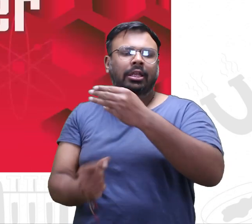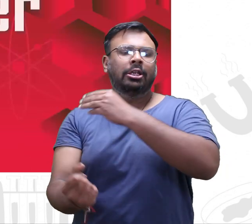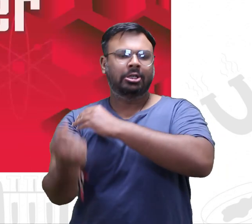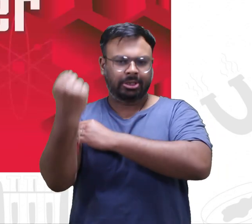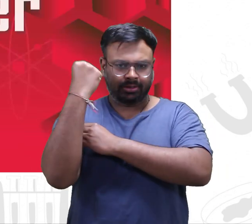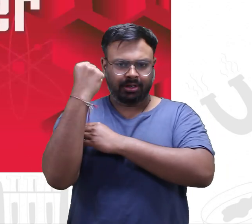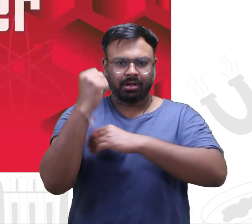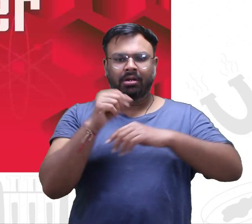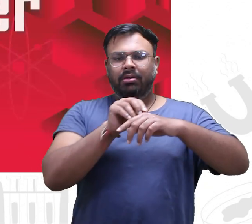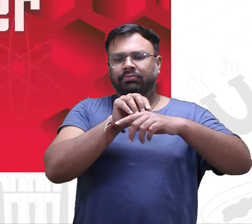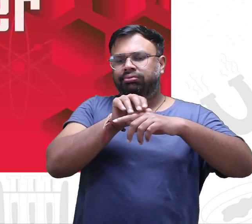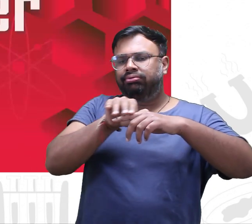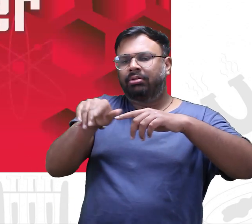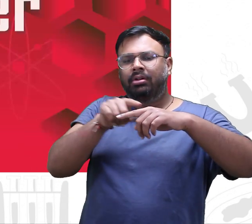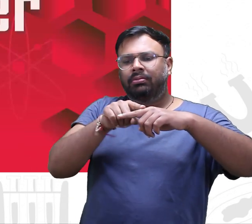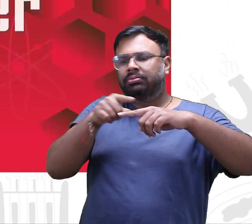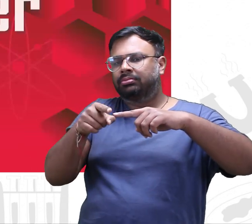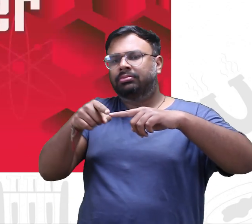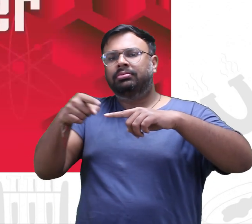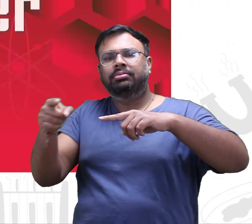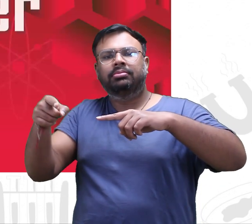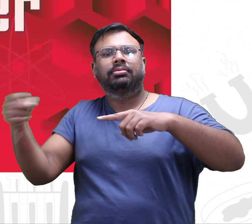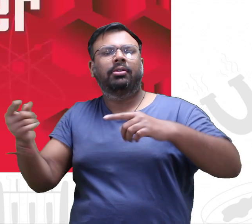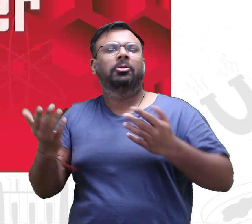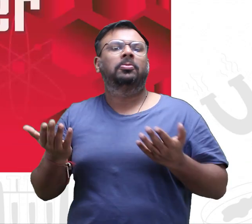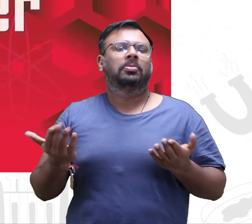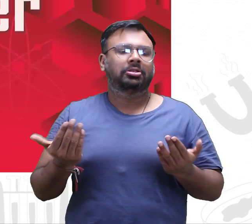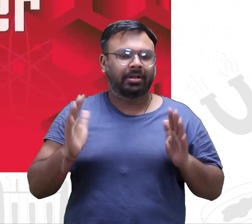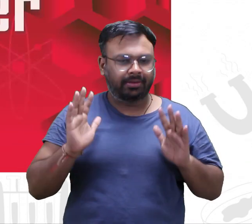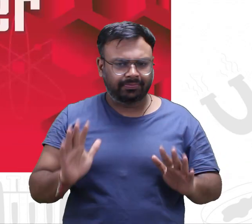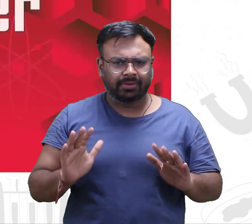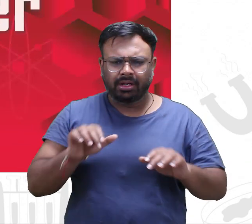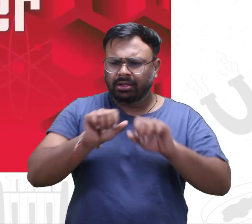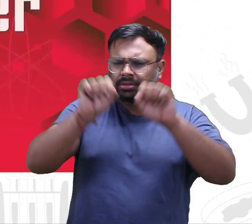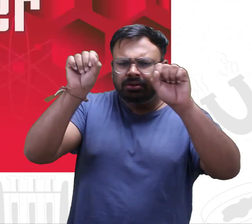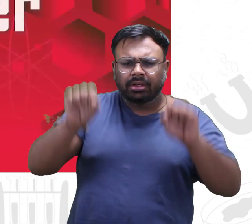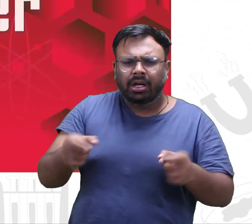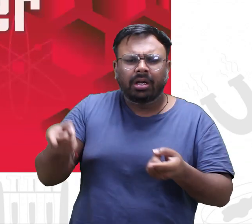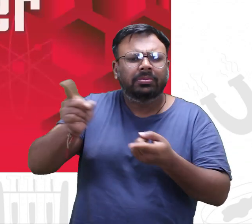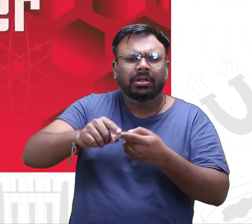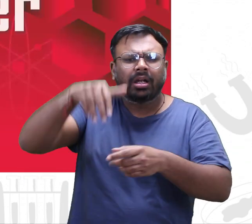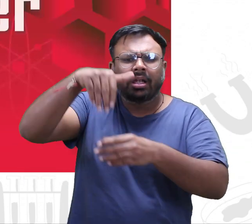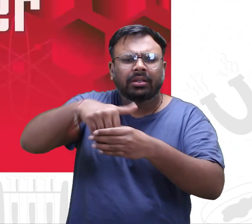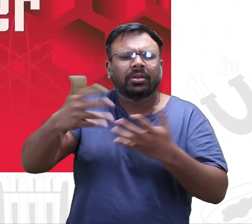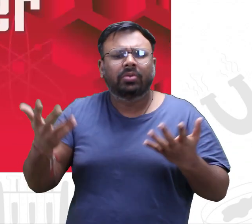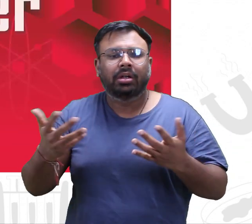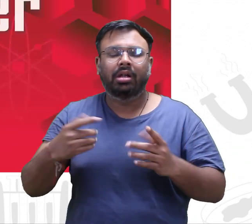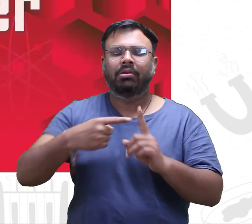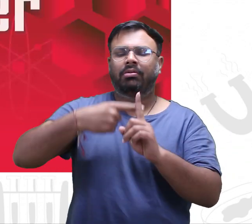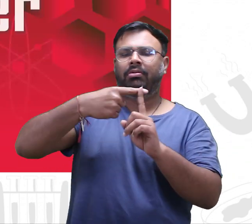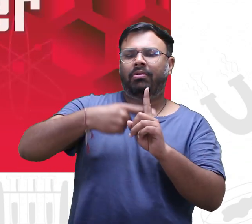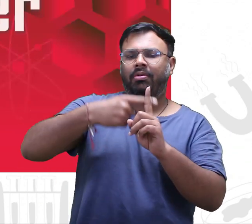the energy in transit from one system to the another or from one part of the system to other arising due to